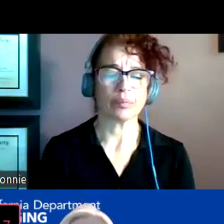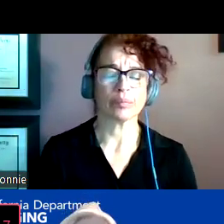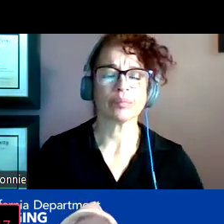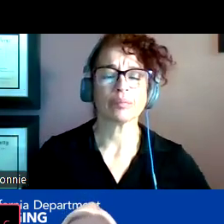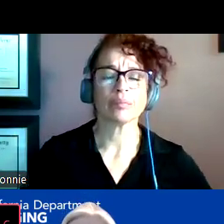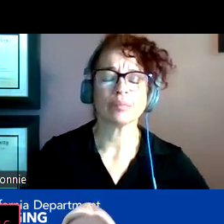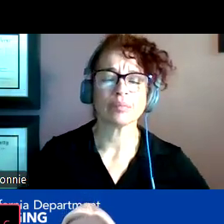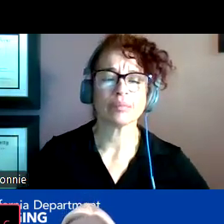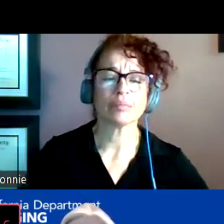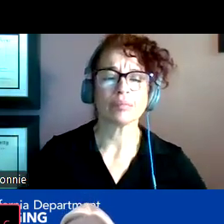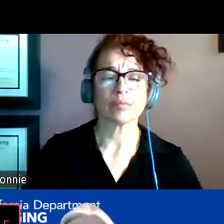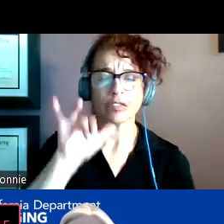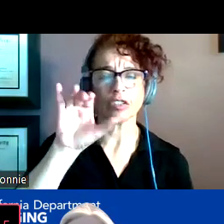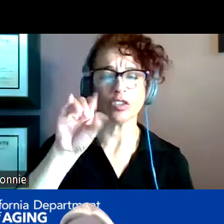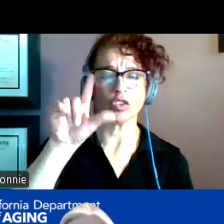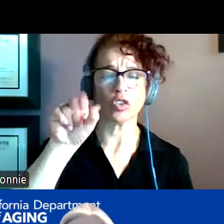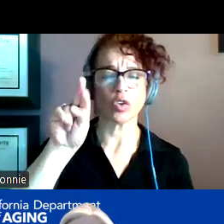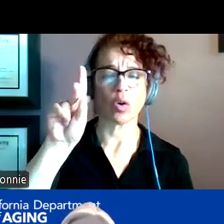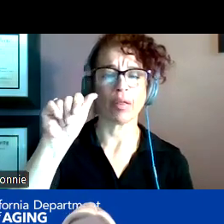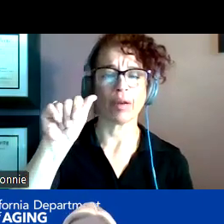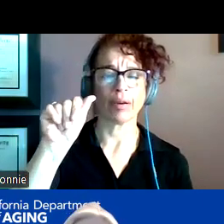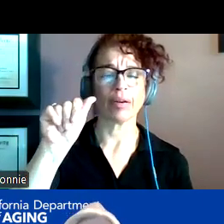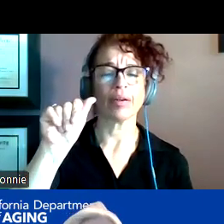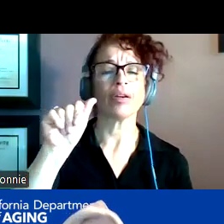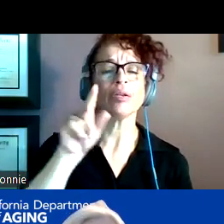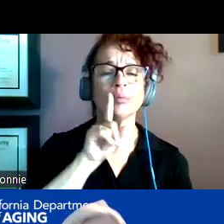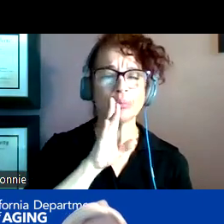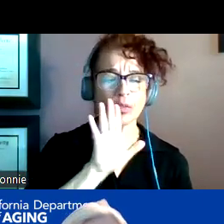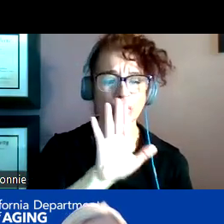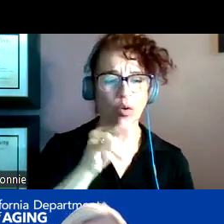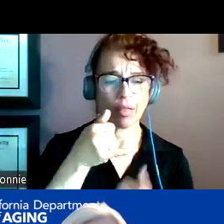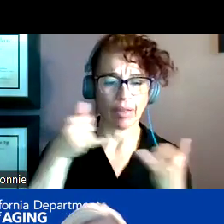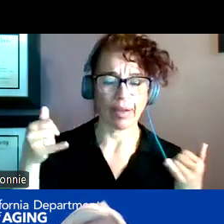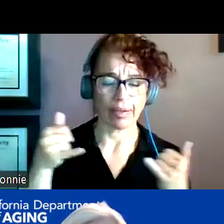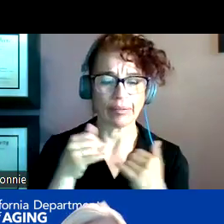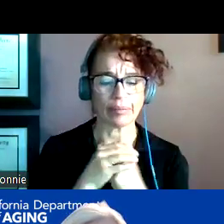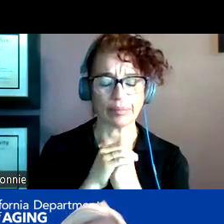Okay, Yolanda, I'm going to unmute your line.